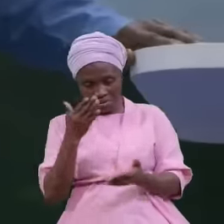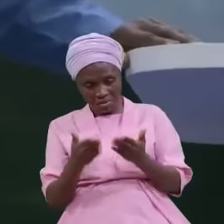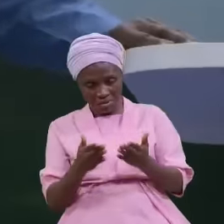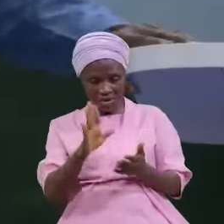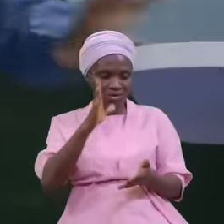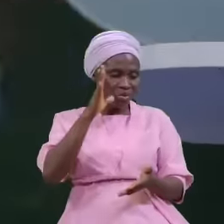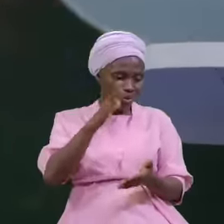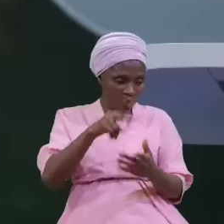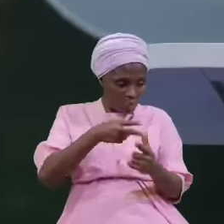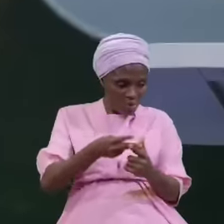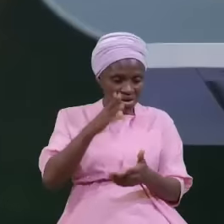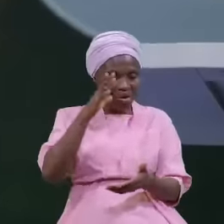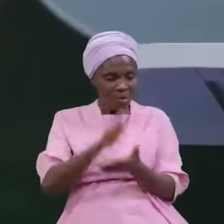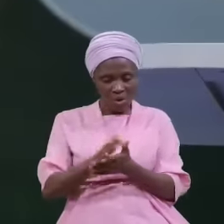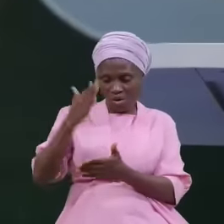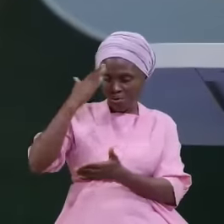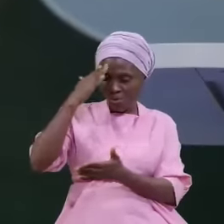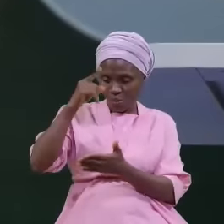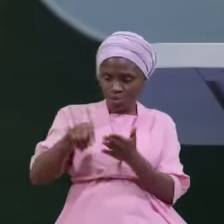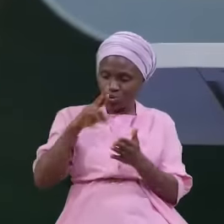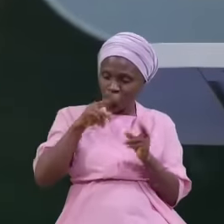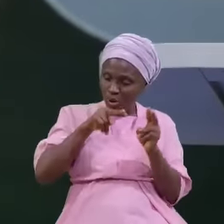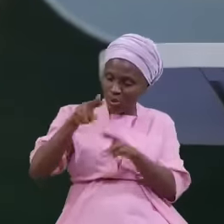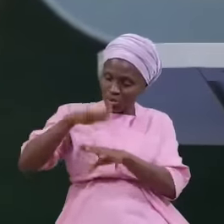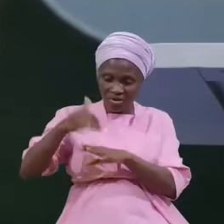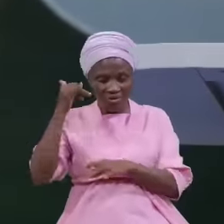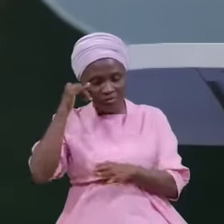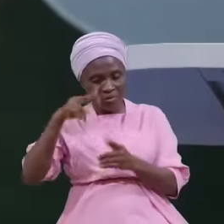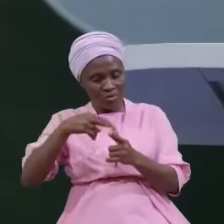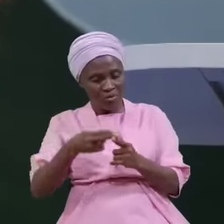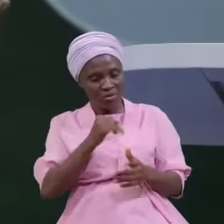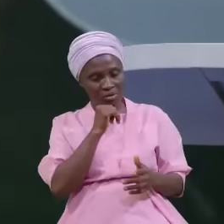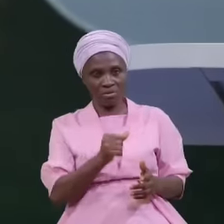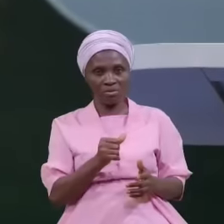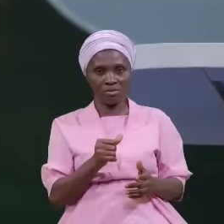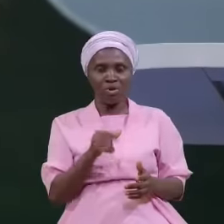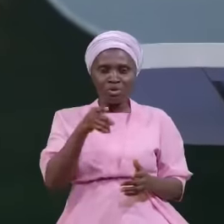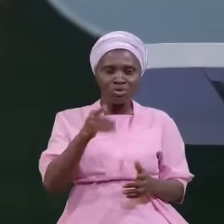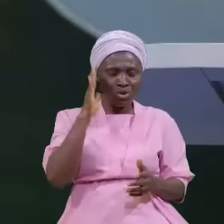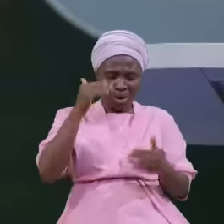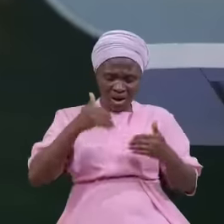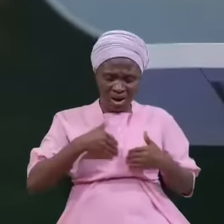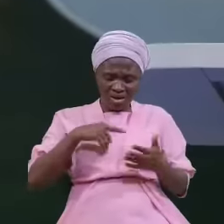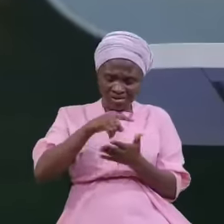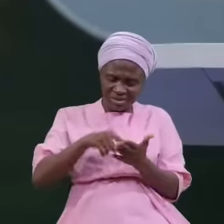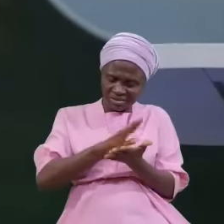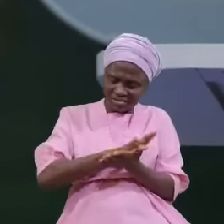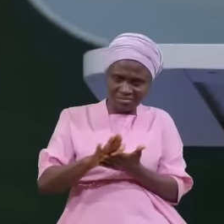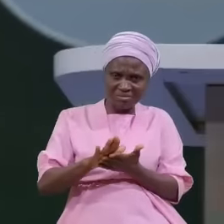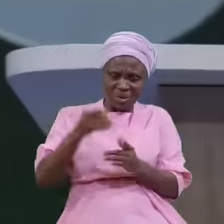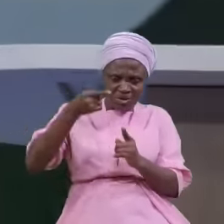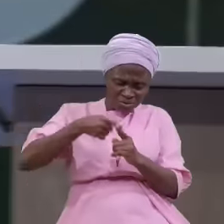or not, there is this cleansing in the heart. You don't even want to see all those things anymore. You don't want to go